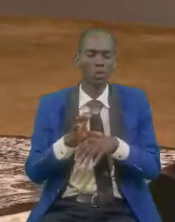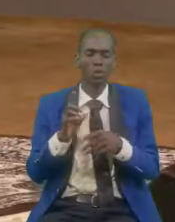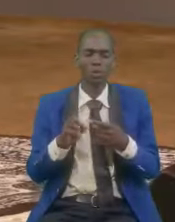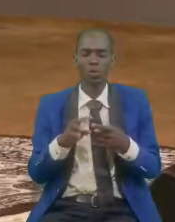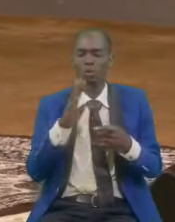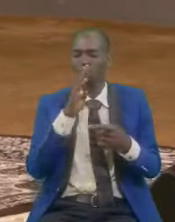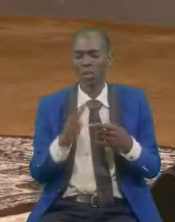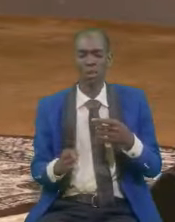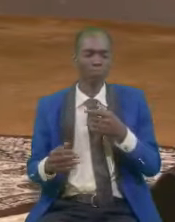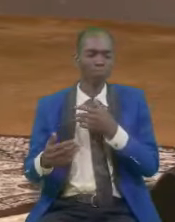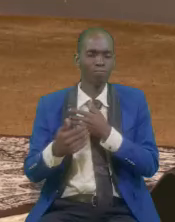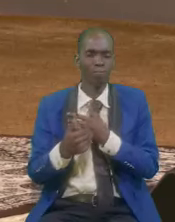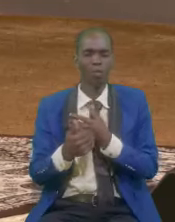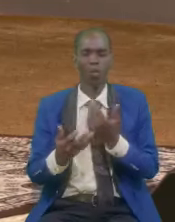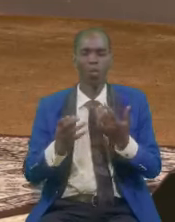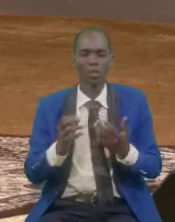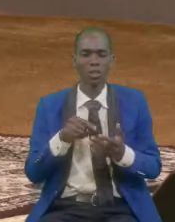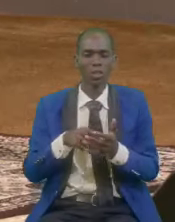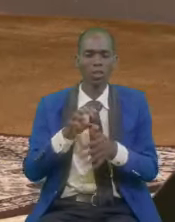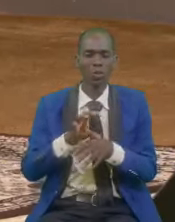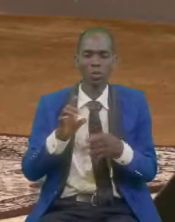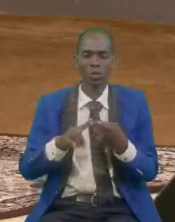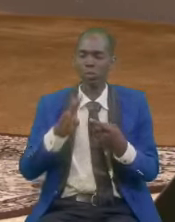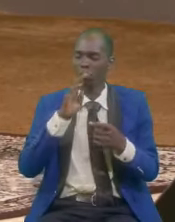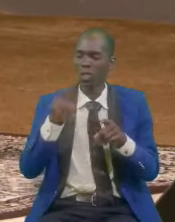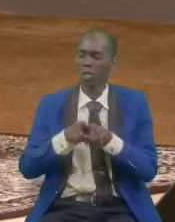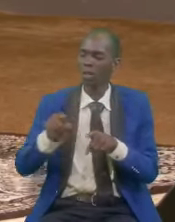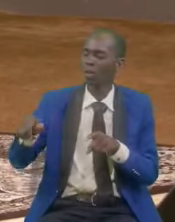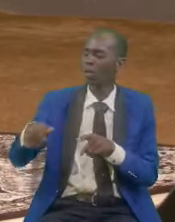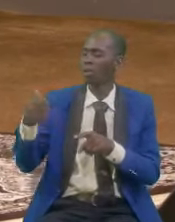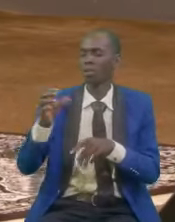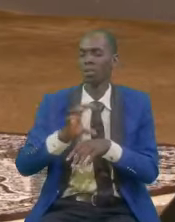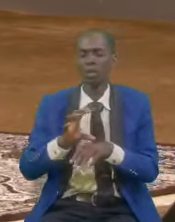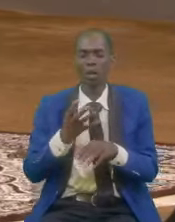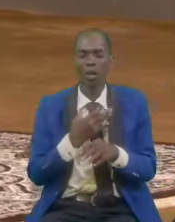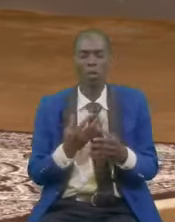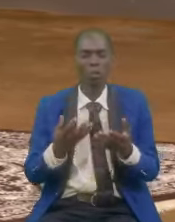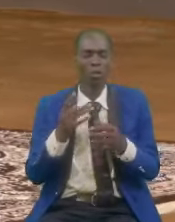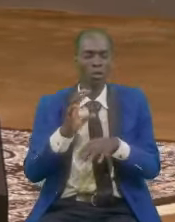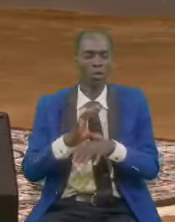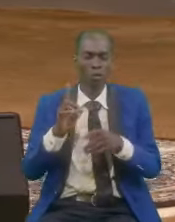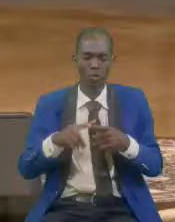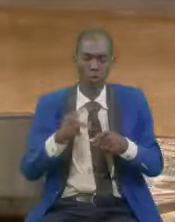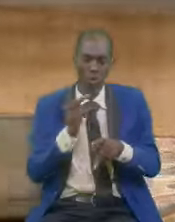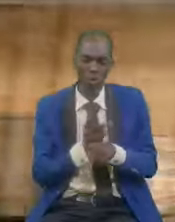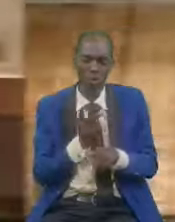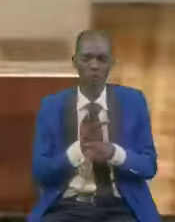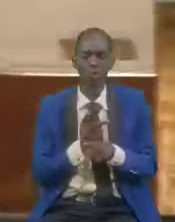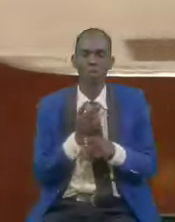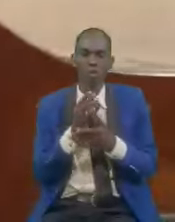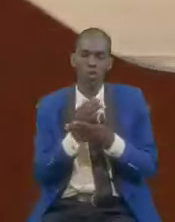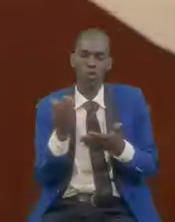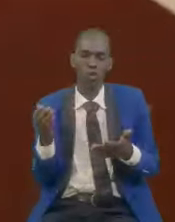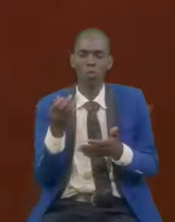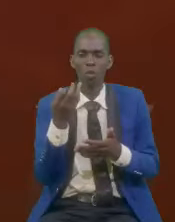like every other church. They want the church to retain some of